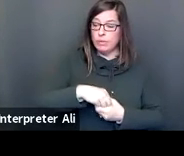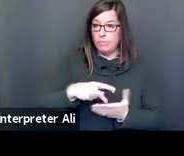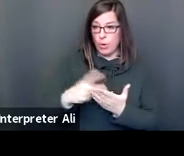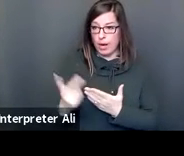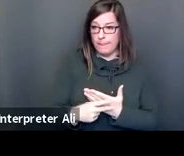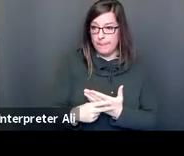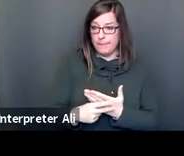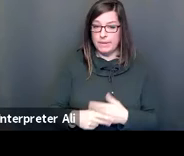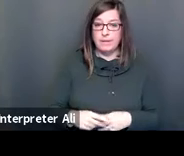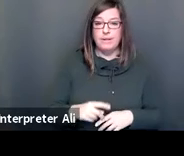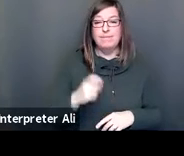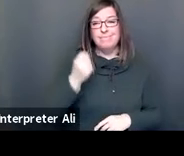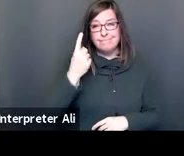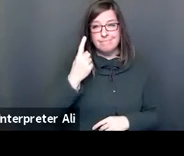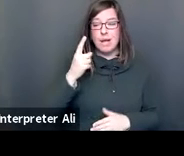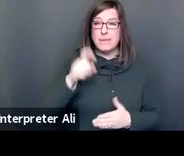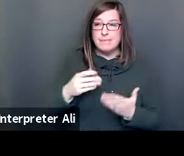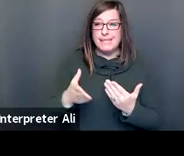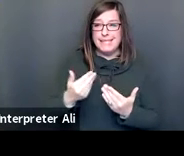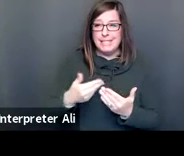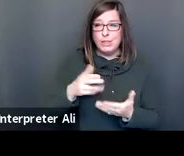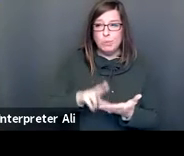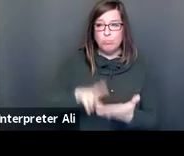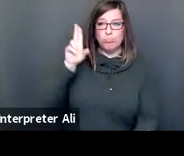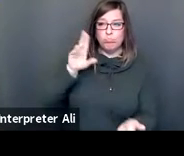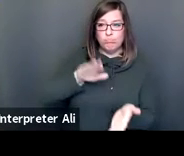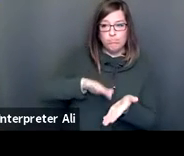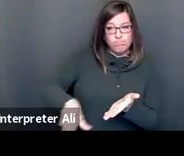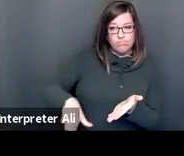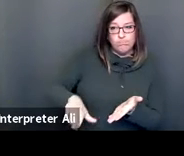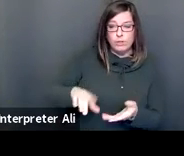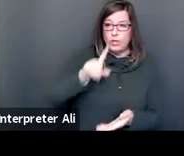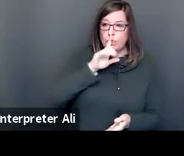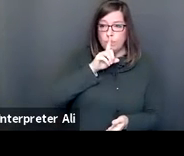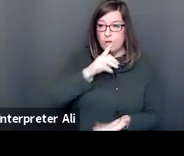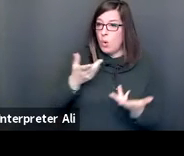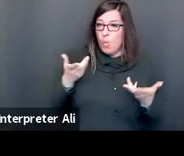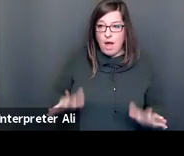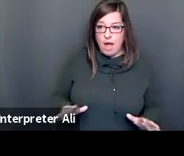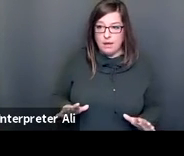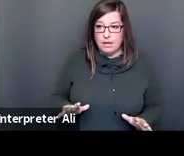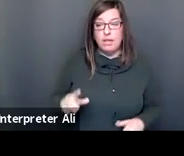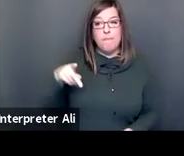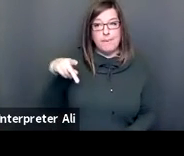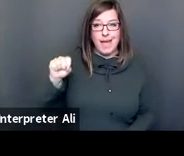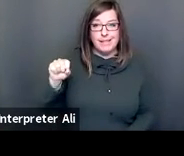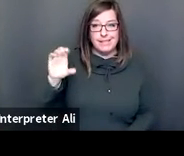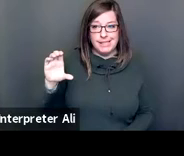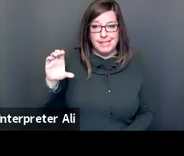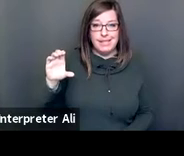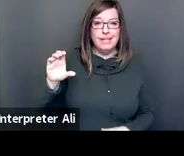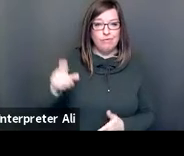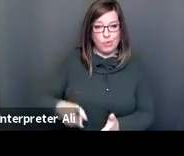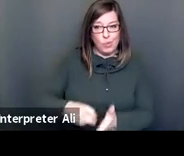it has to be easy to opt out. That's a requirement of the Public Service Commission. So really,